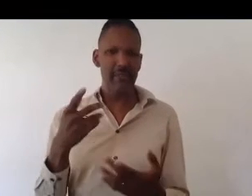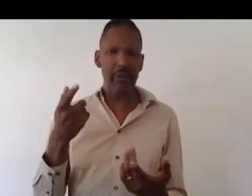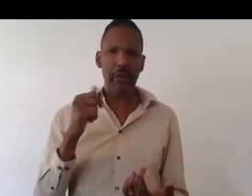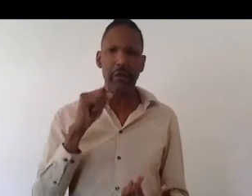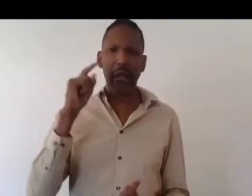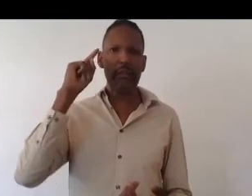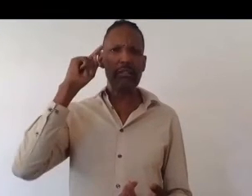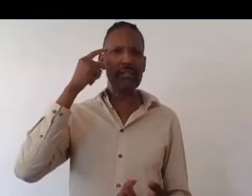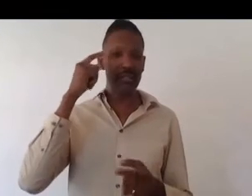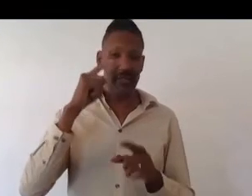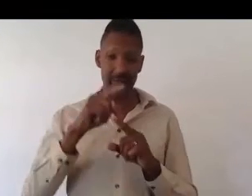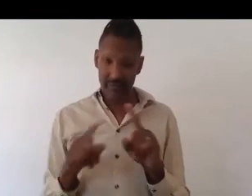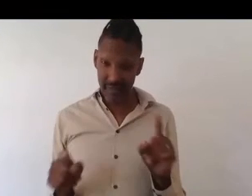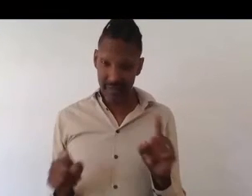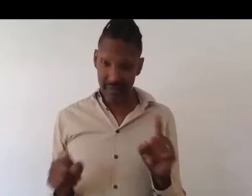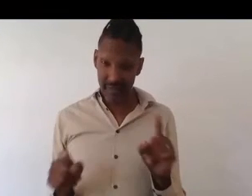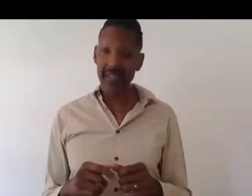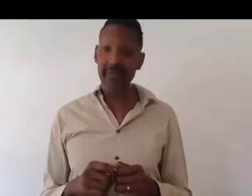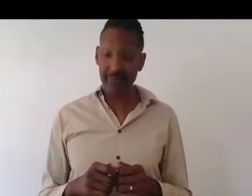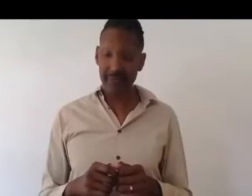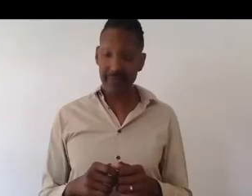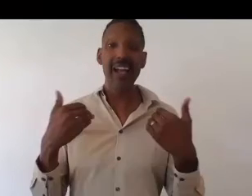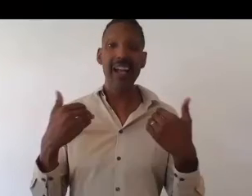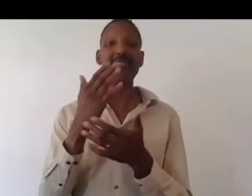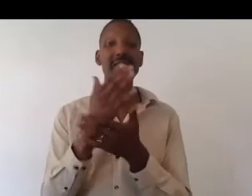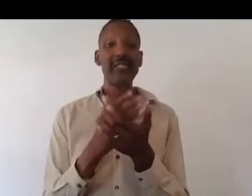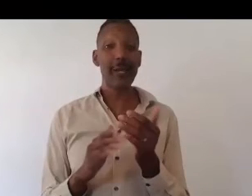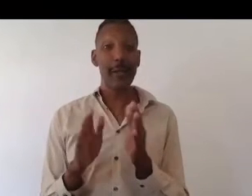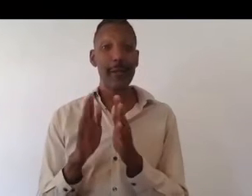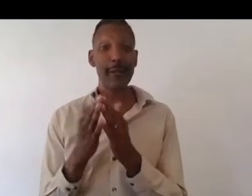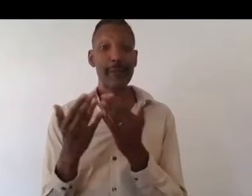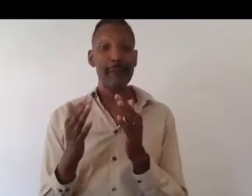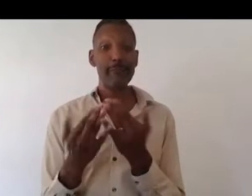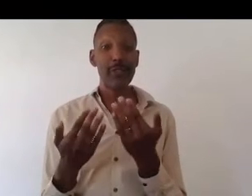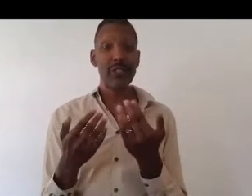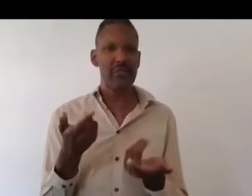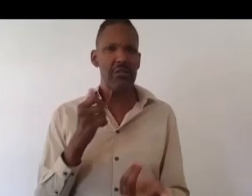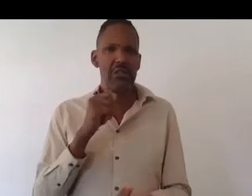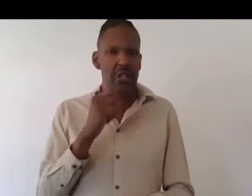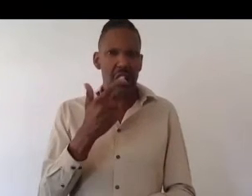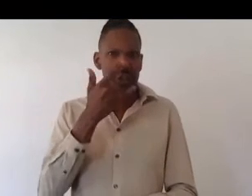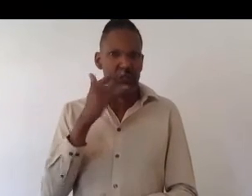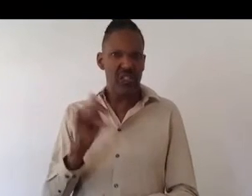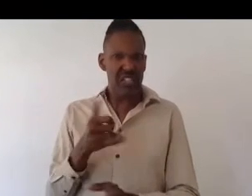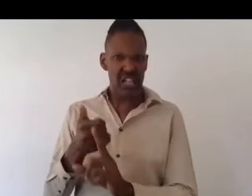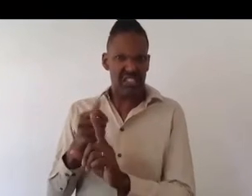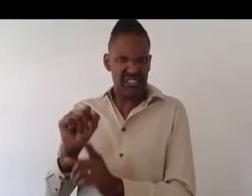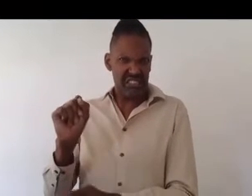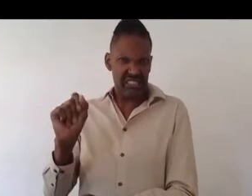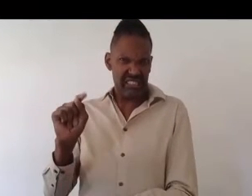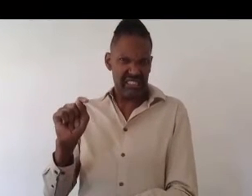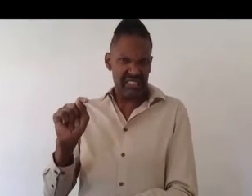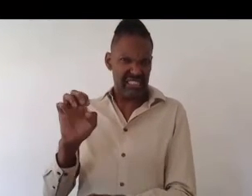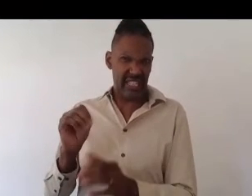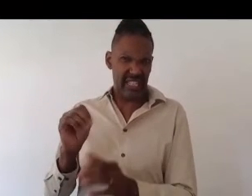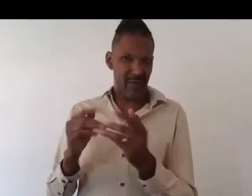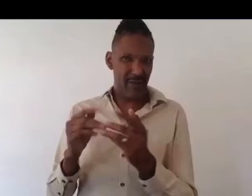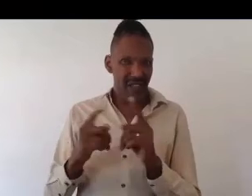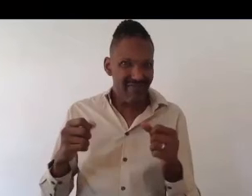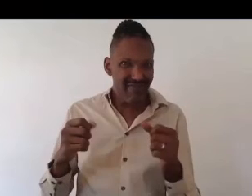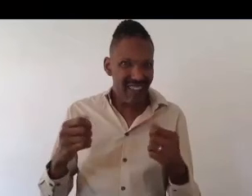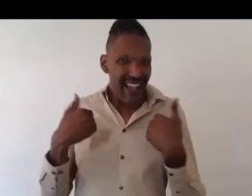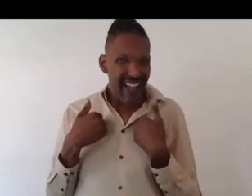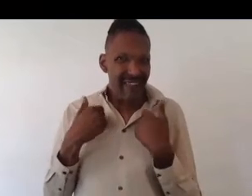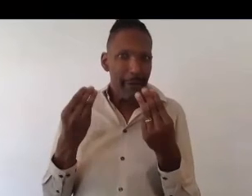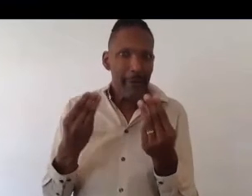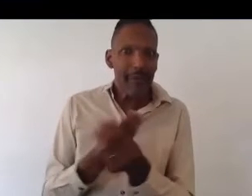or finding science or thinking about engineering in other books that aren't clearly STEM books, that's what I hope that I'll push you to